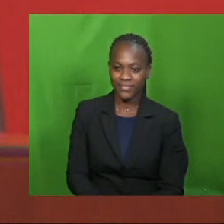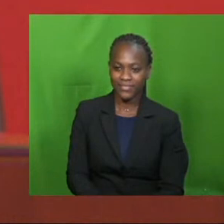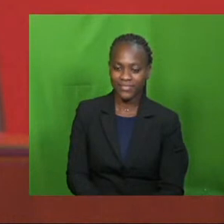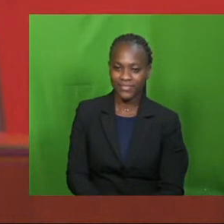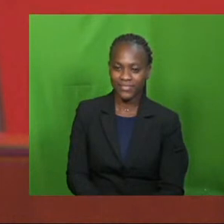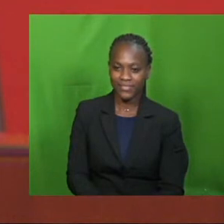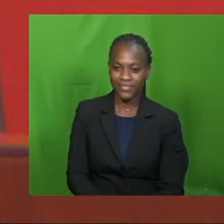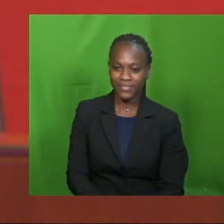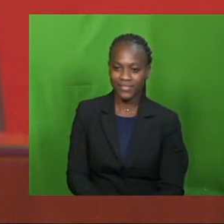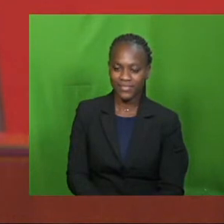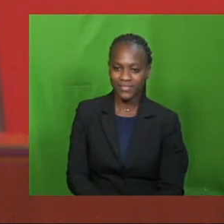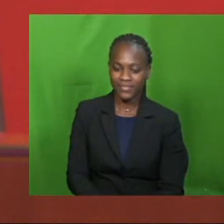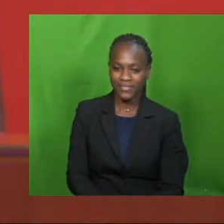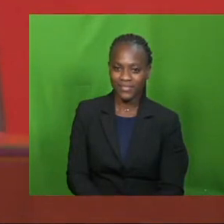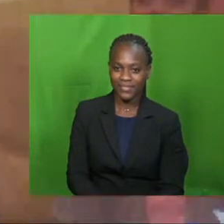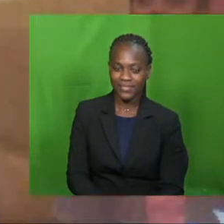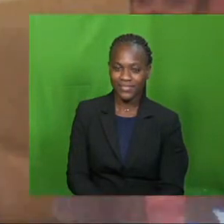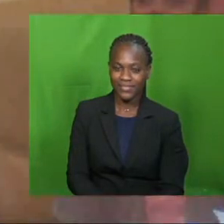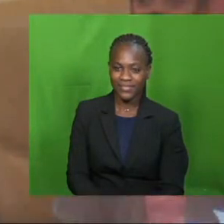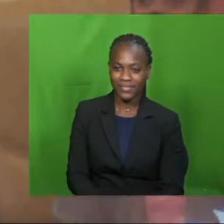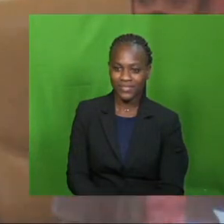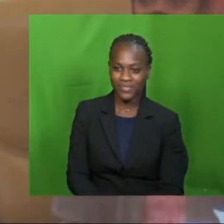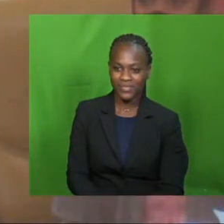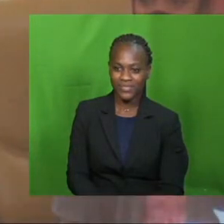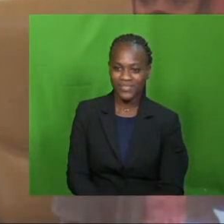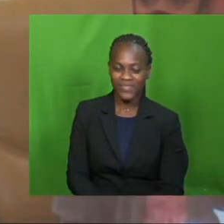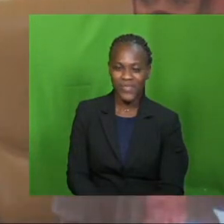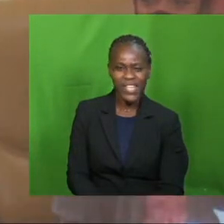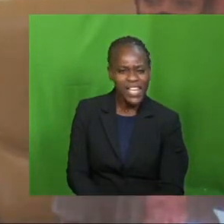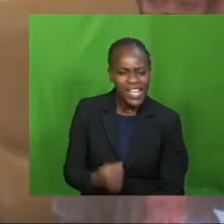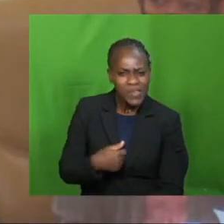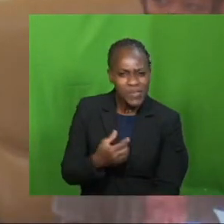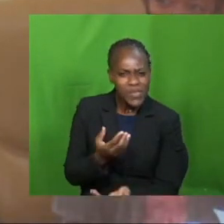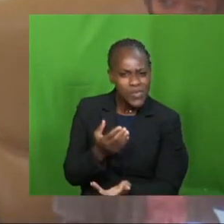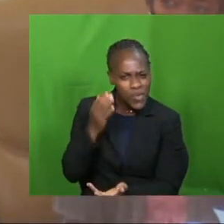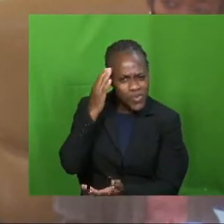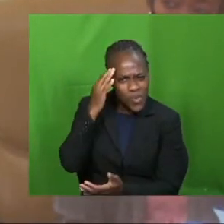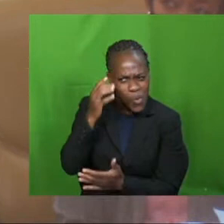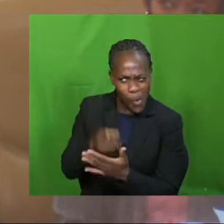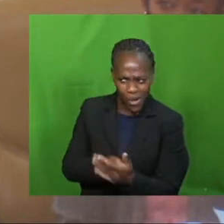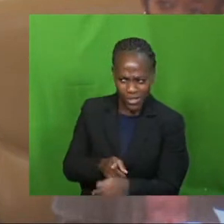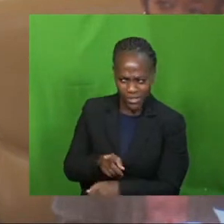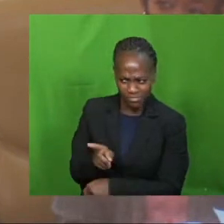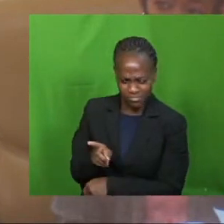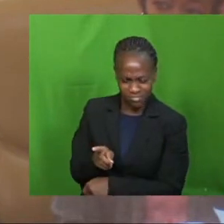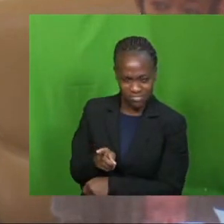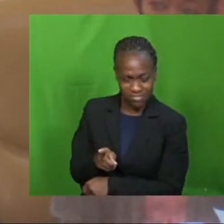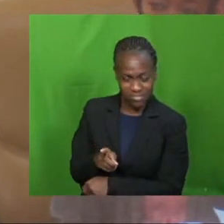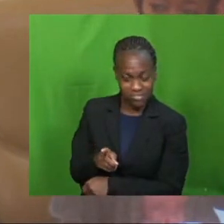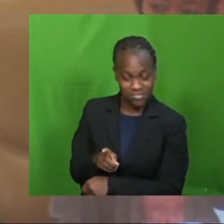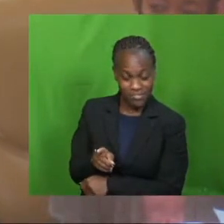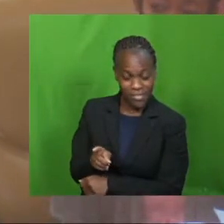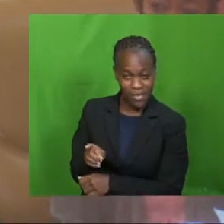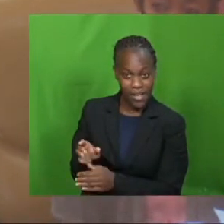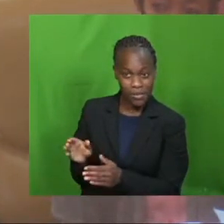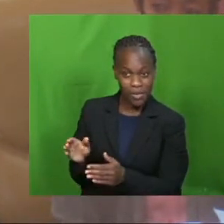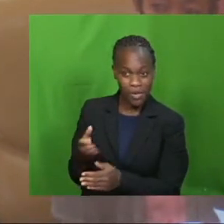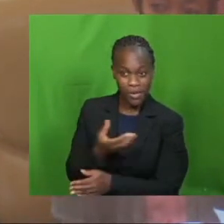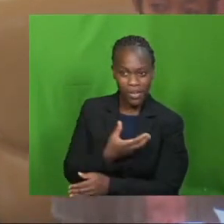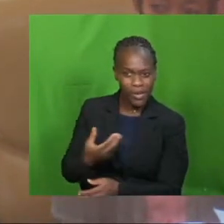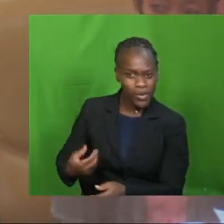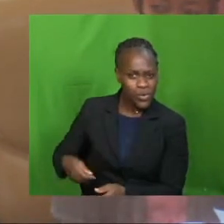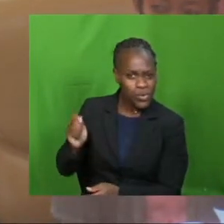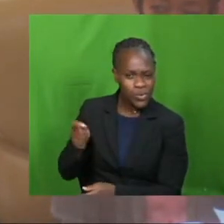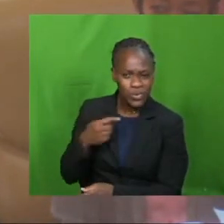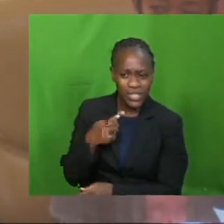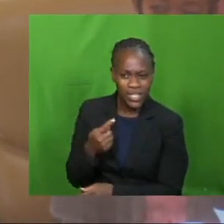Yes, leader. Mr. Speaker, I want to be sure what my colleague, the majority whip said. Did you say it's the